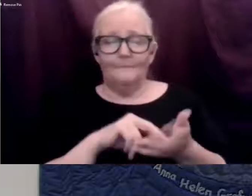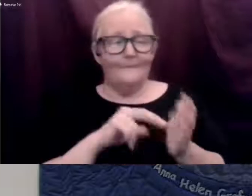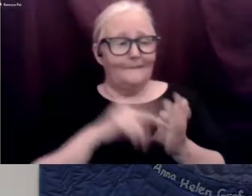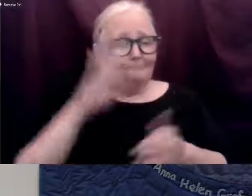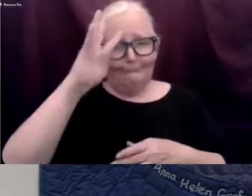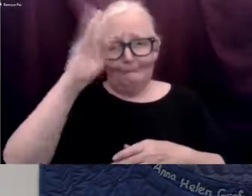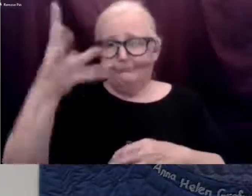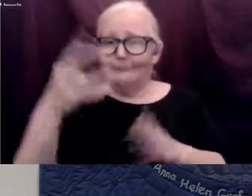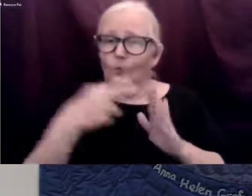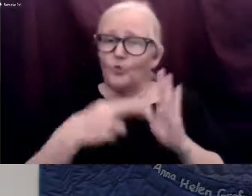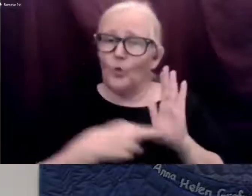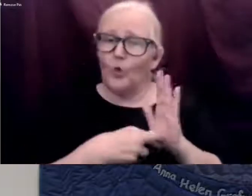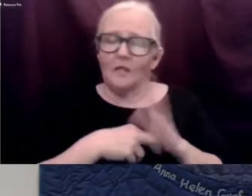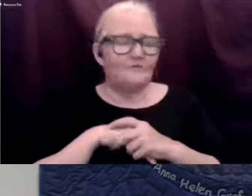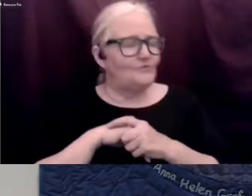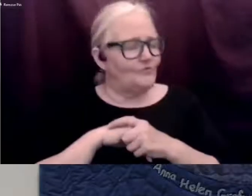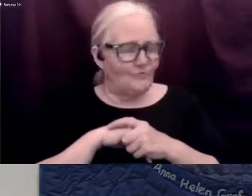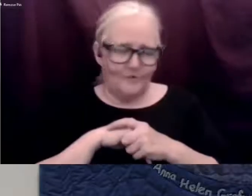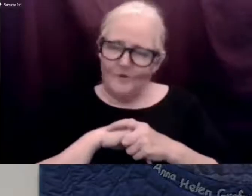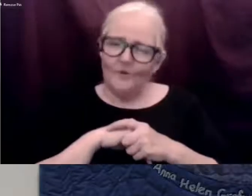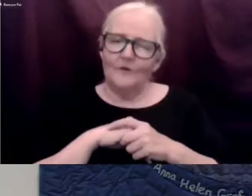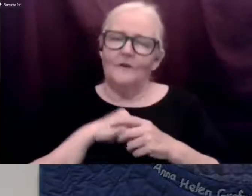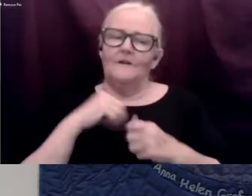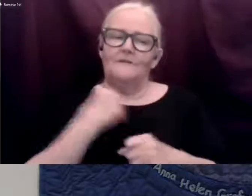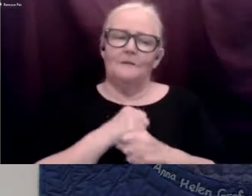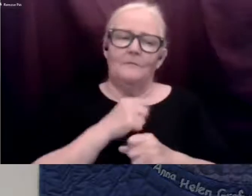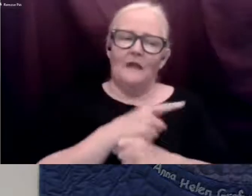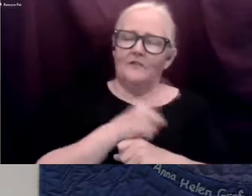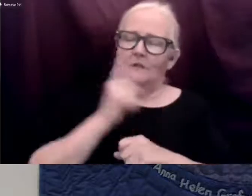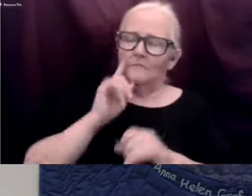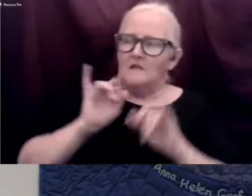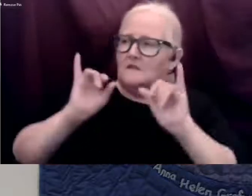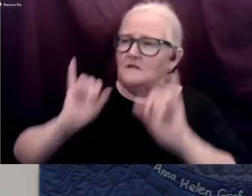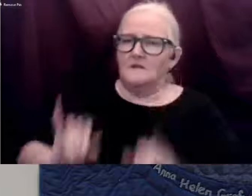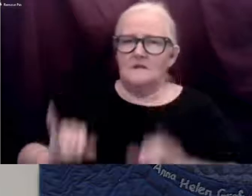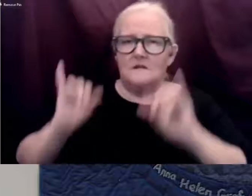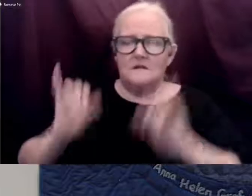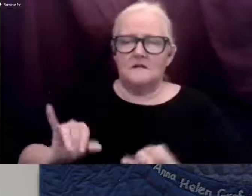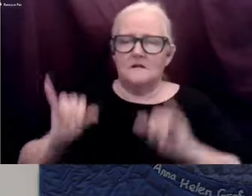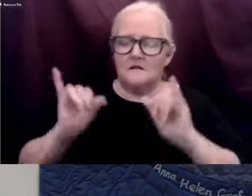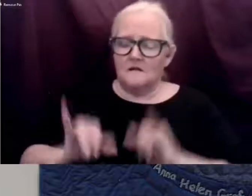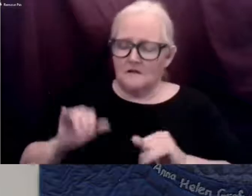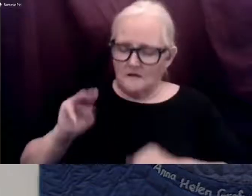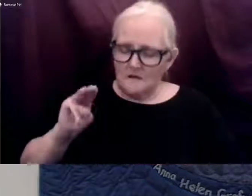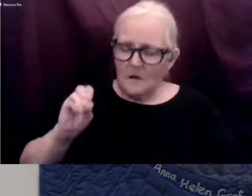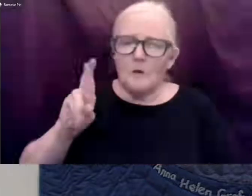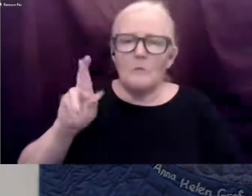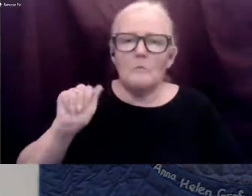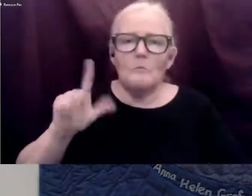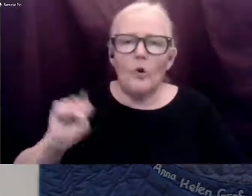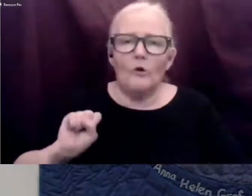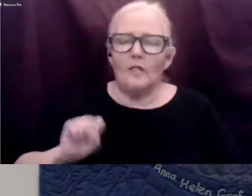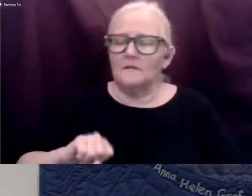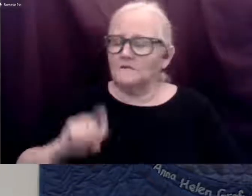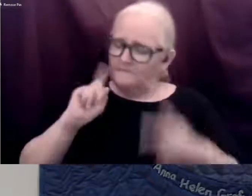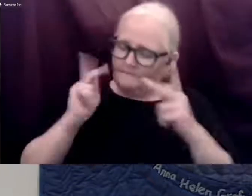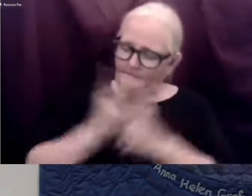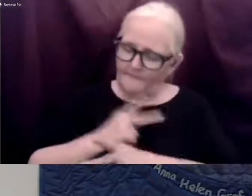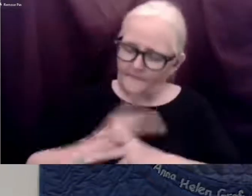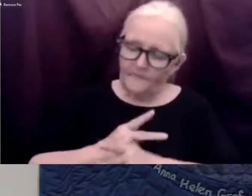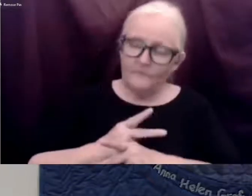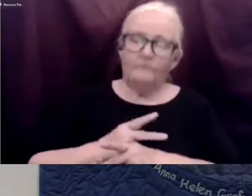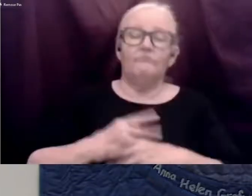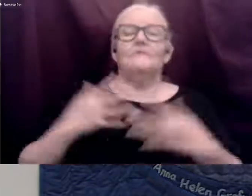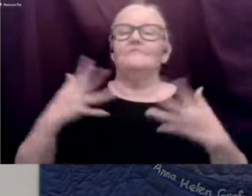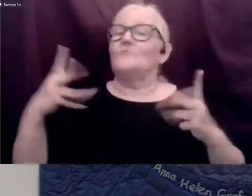the conscience, the moral discernment. In a word, the great end is to awaken the